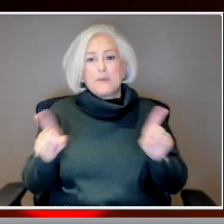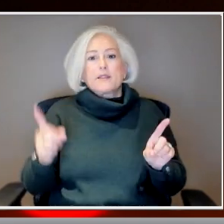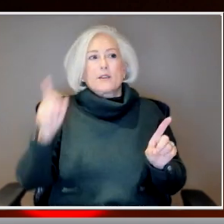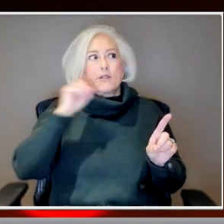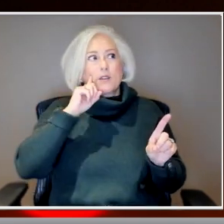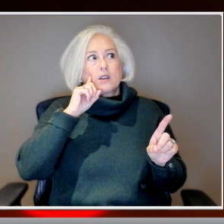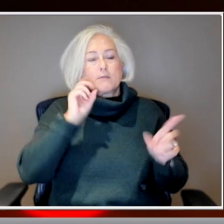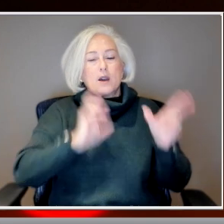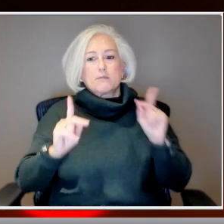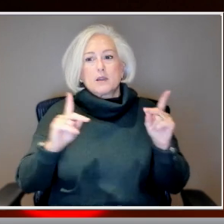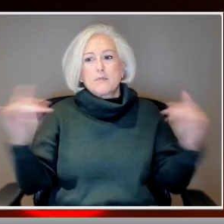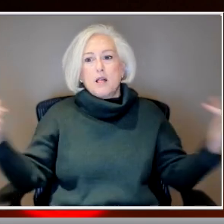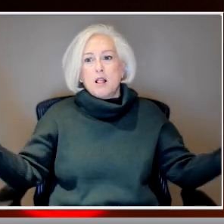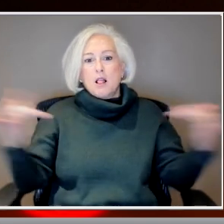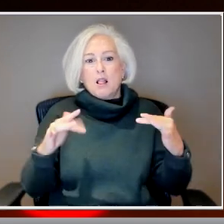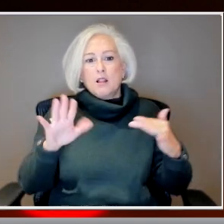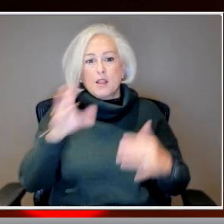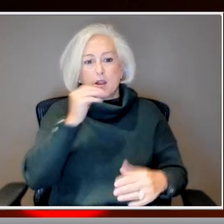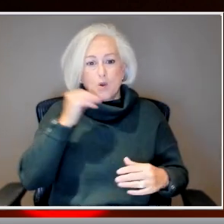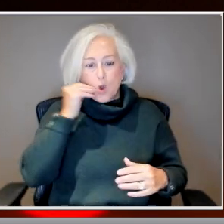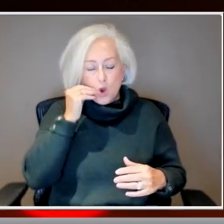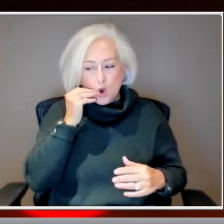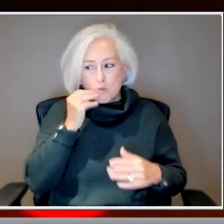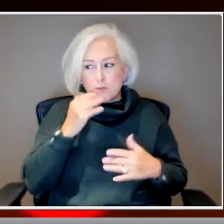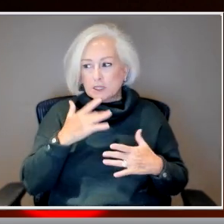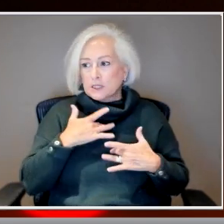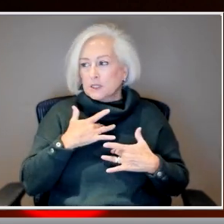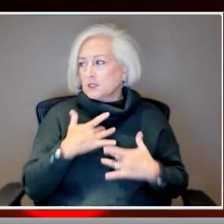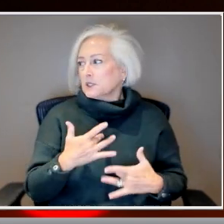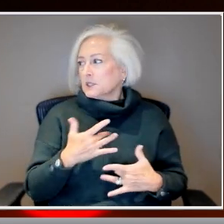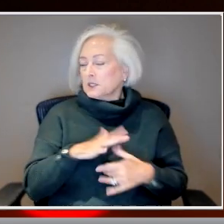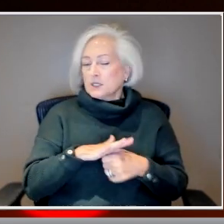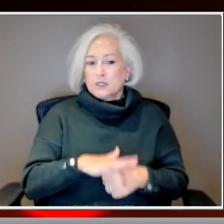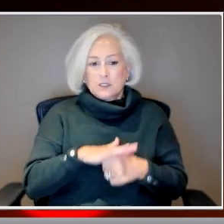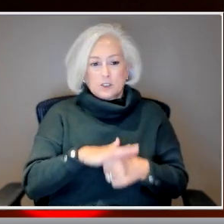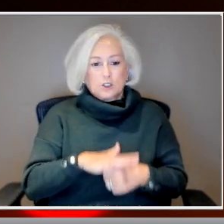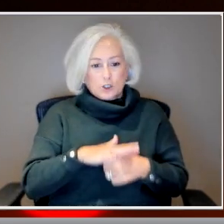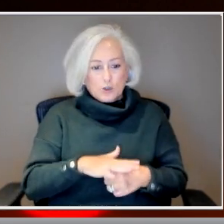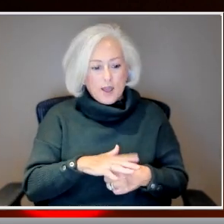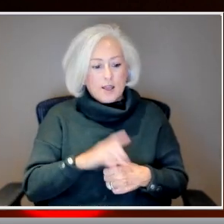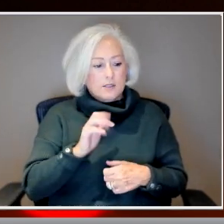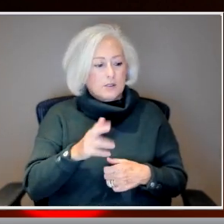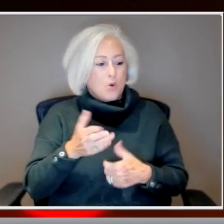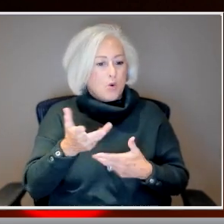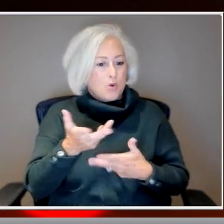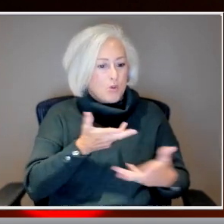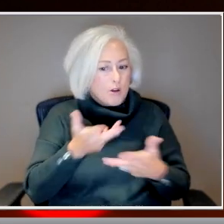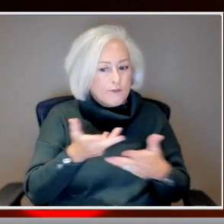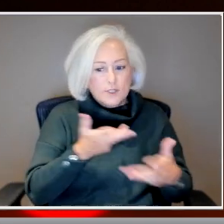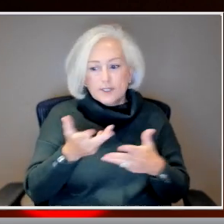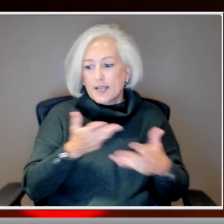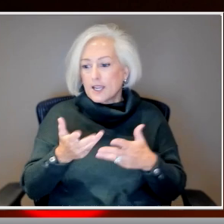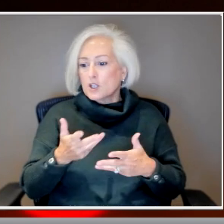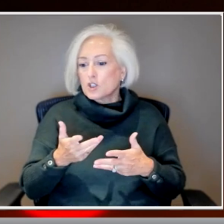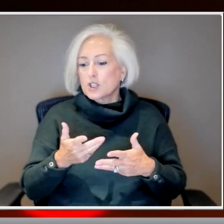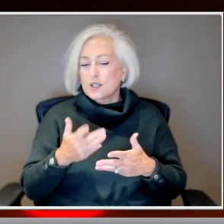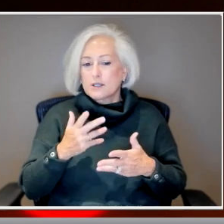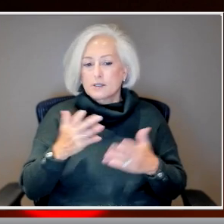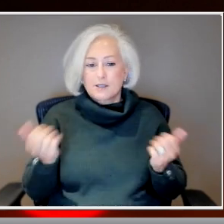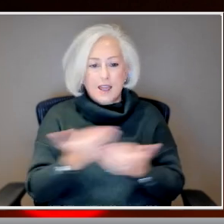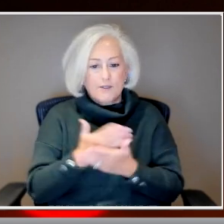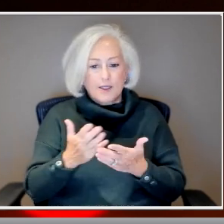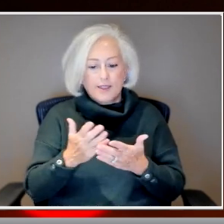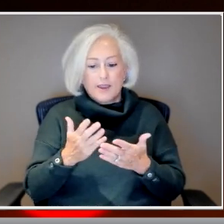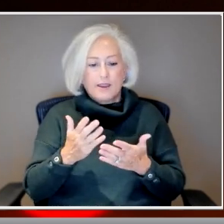house? And it's not just the stress of preparing for them, it's the conversations around the table and all the dynamics of the personalities.